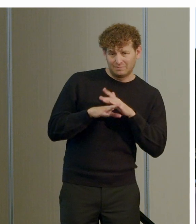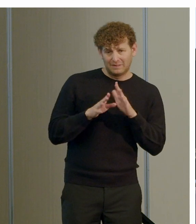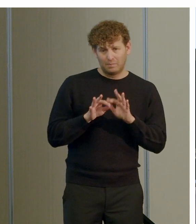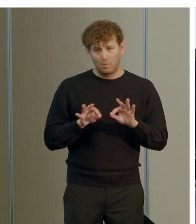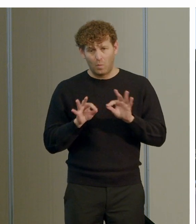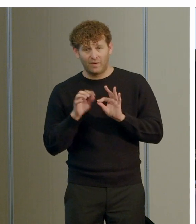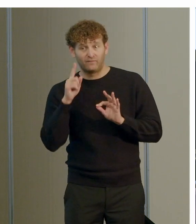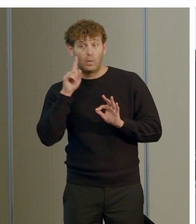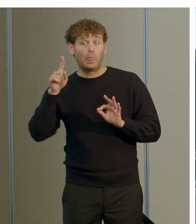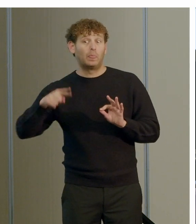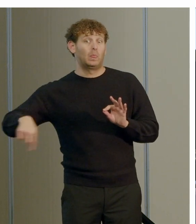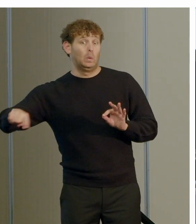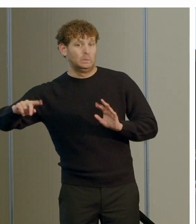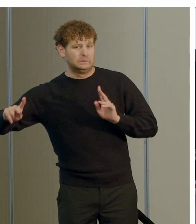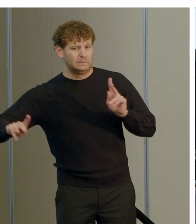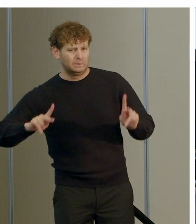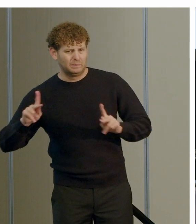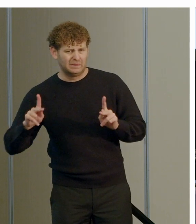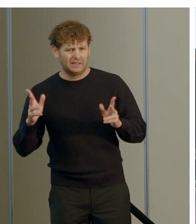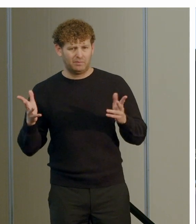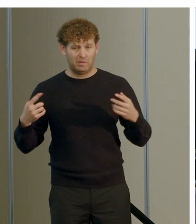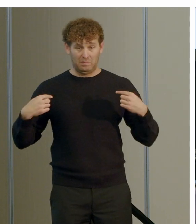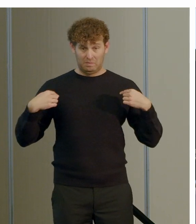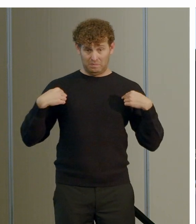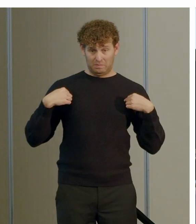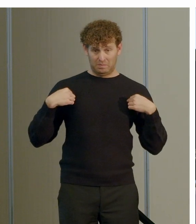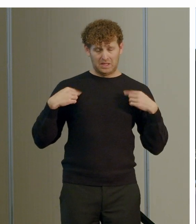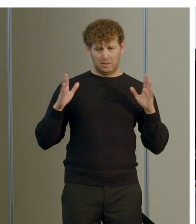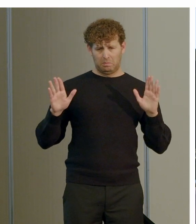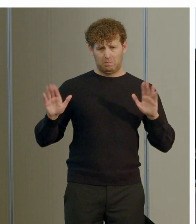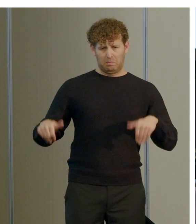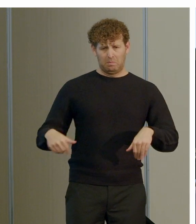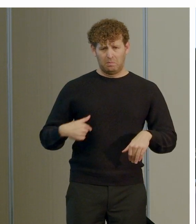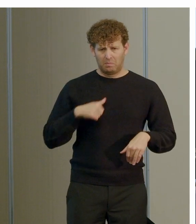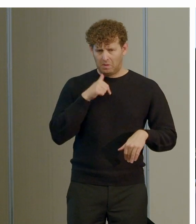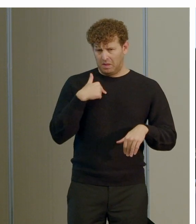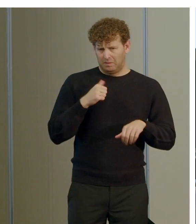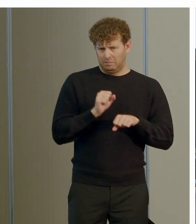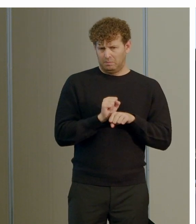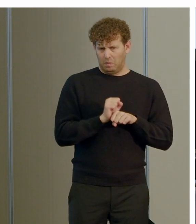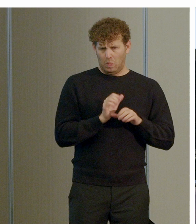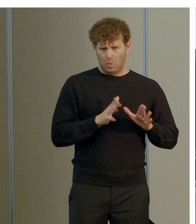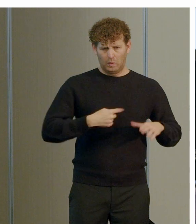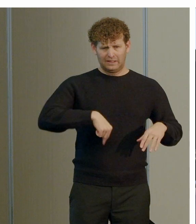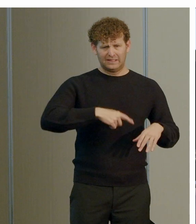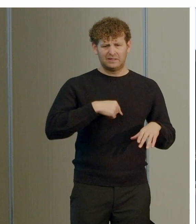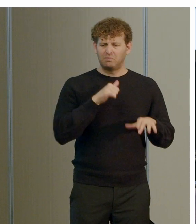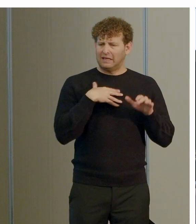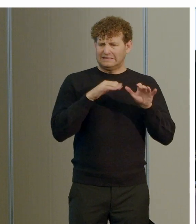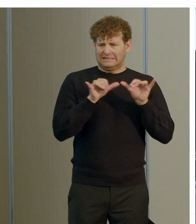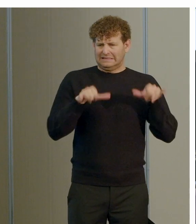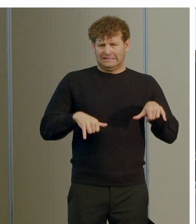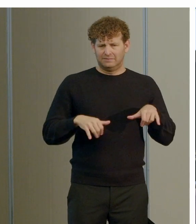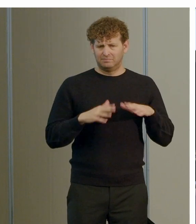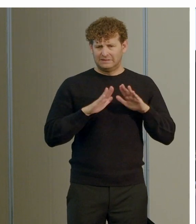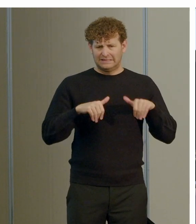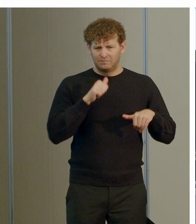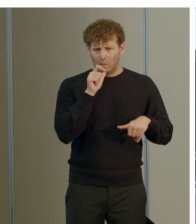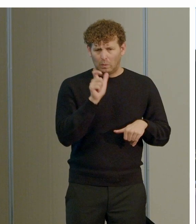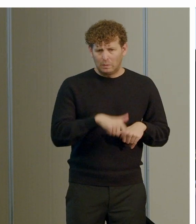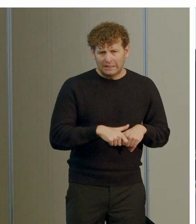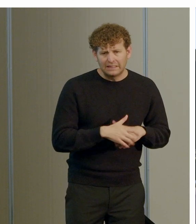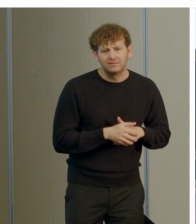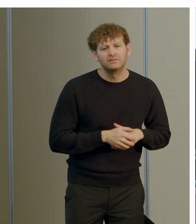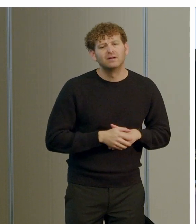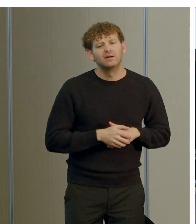I don't have any blind employees. Why do my systems need to be accessible?" To which I responded,